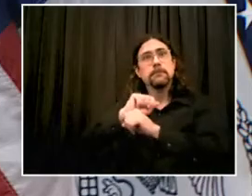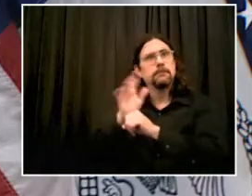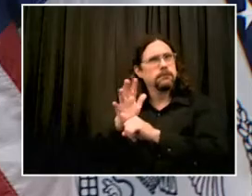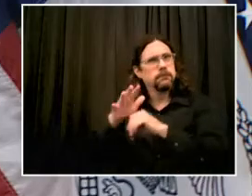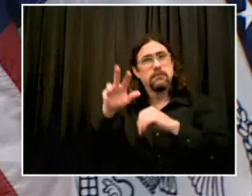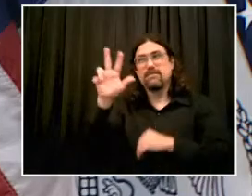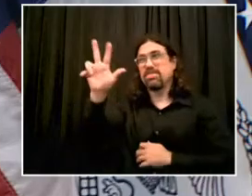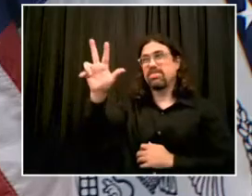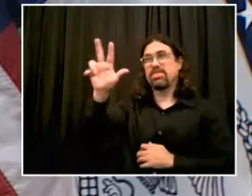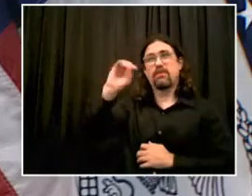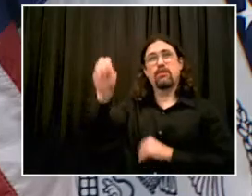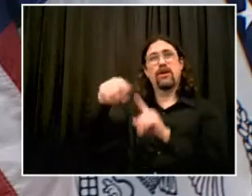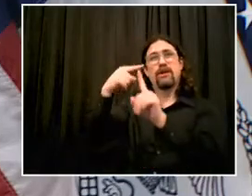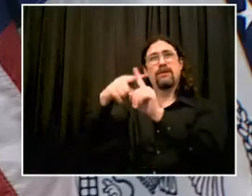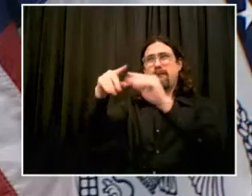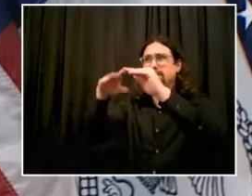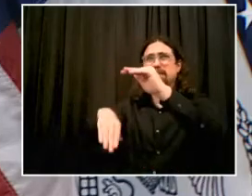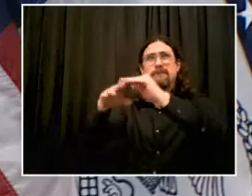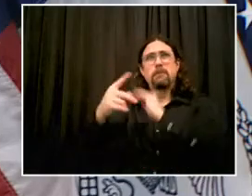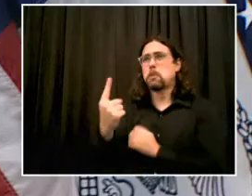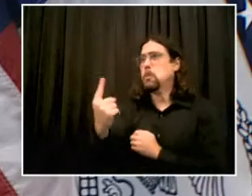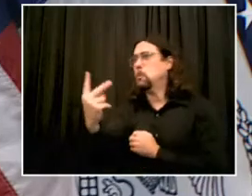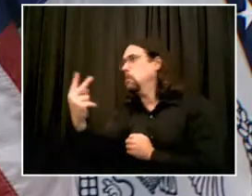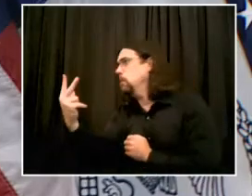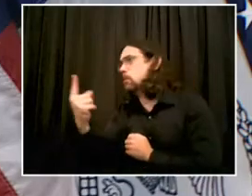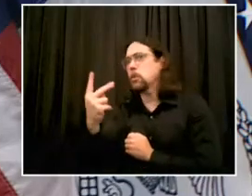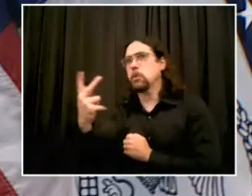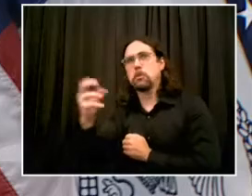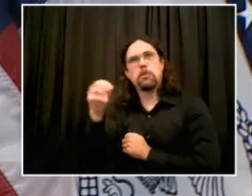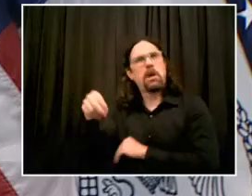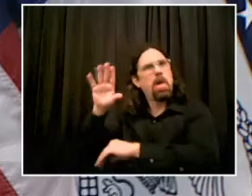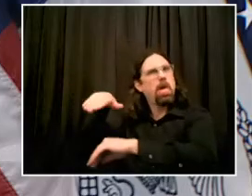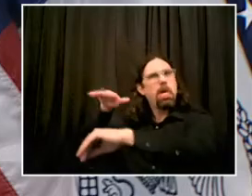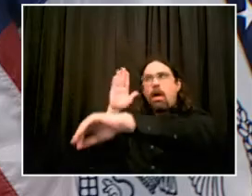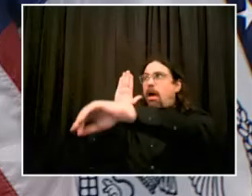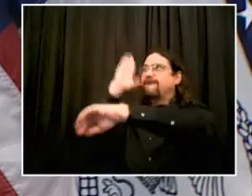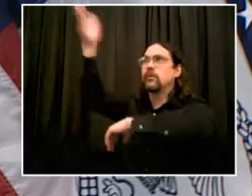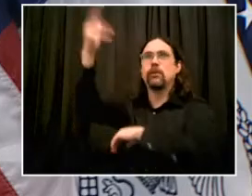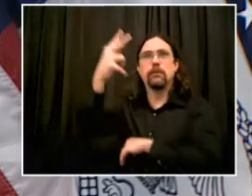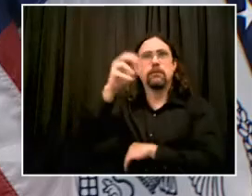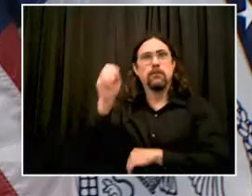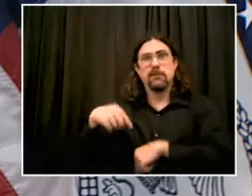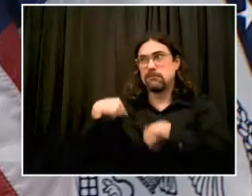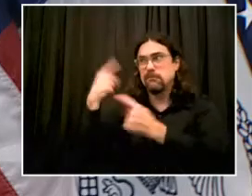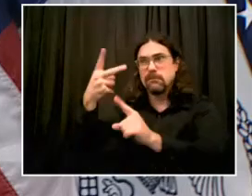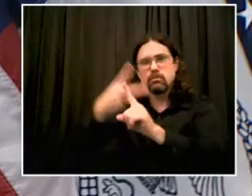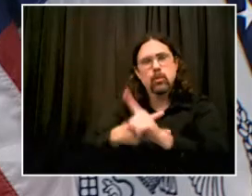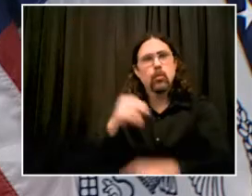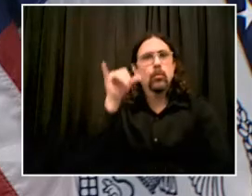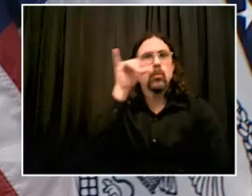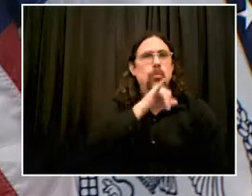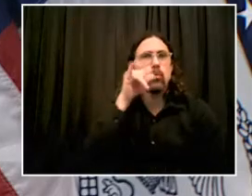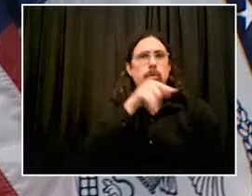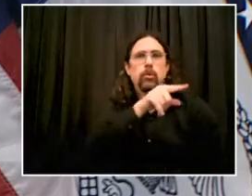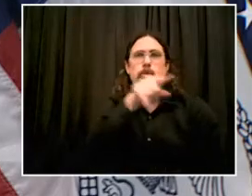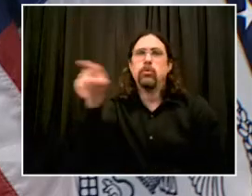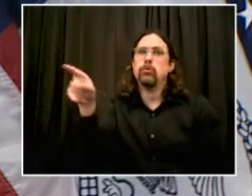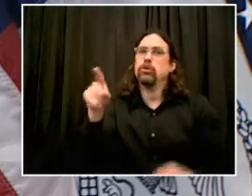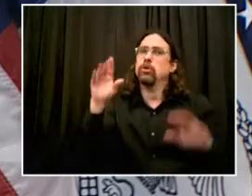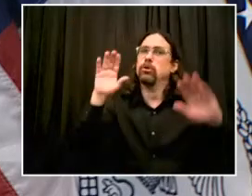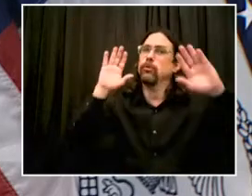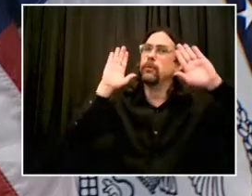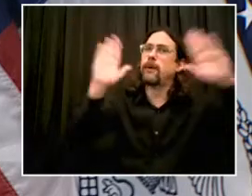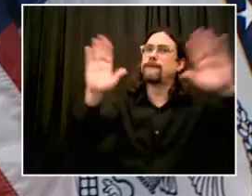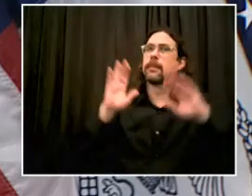I expect us to maintain that level and, in fact, drive it down further. Now, we don't need to dwell on the national situation.